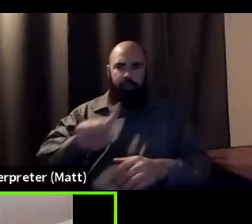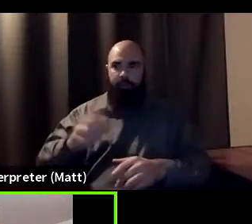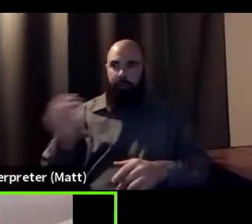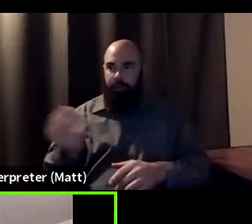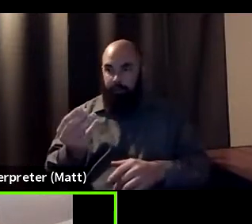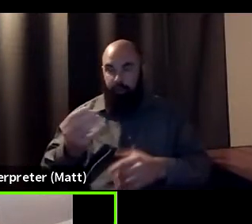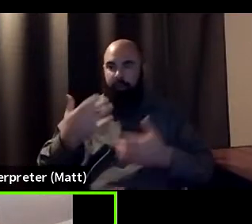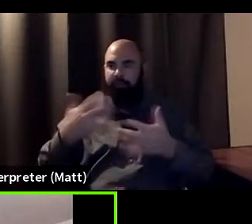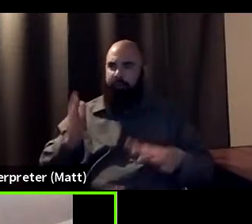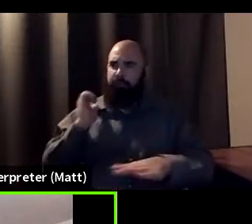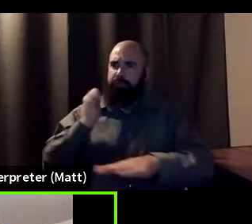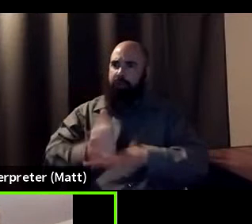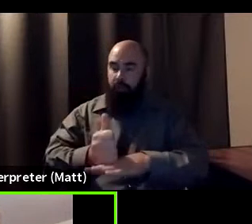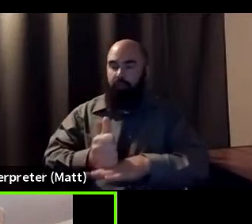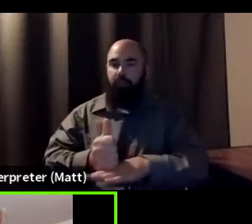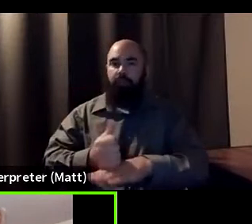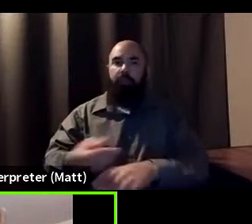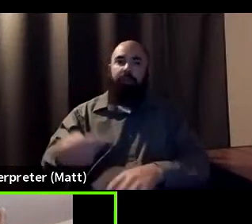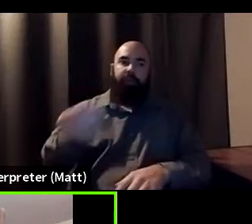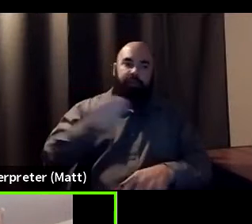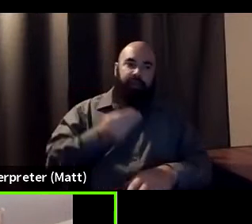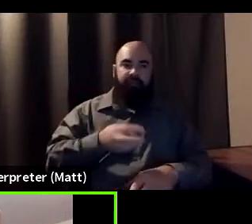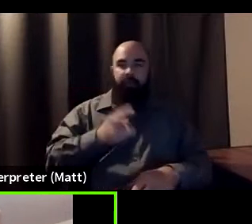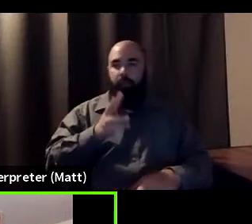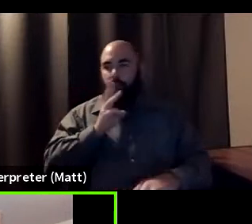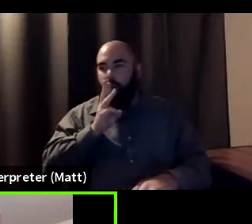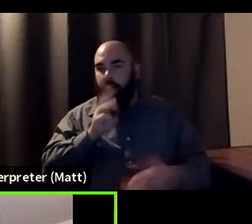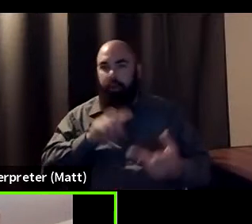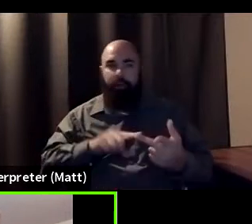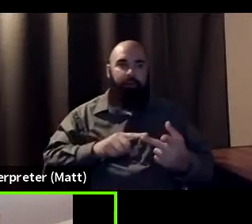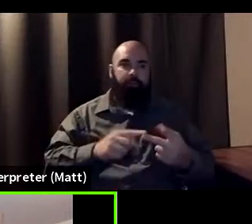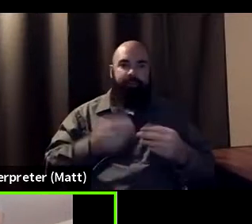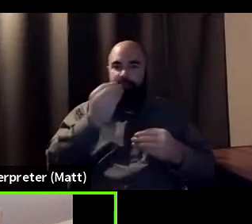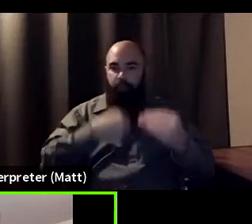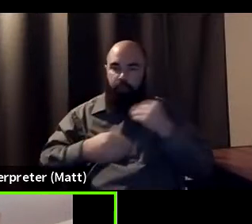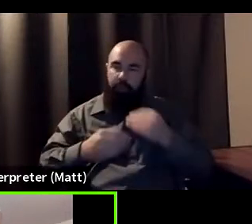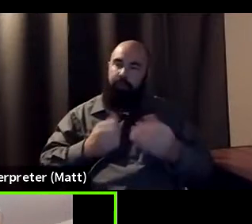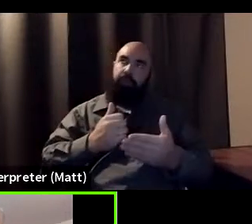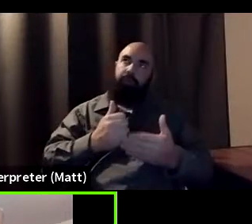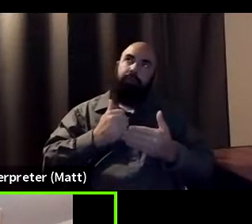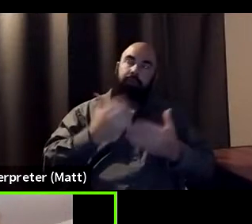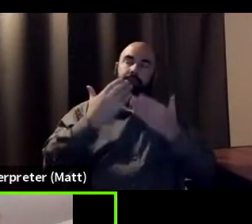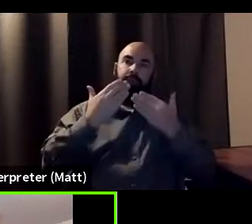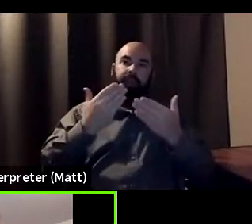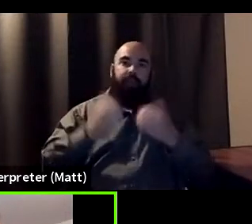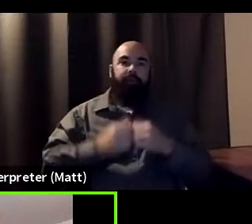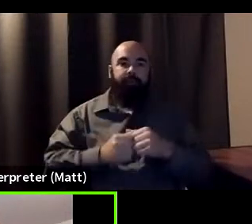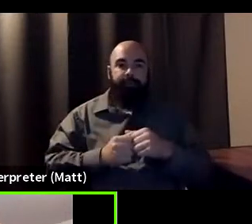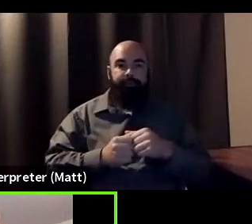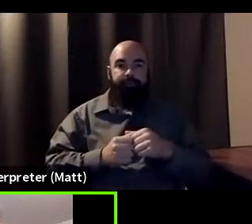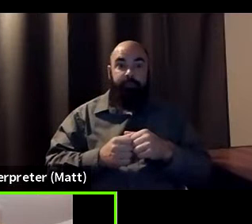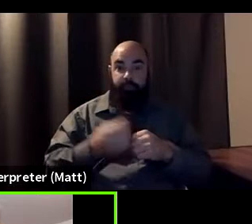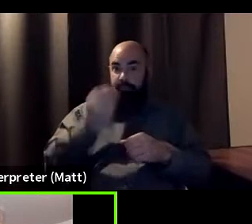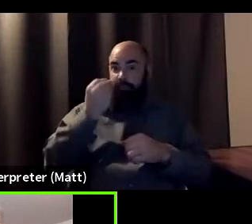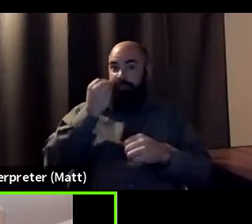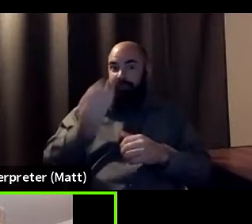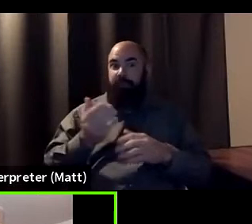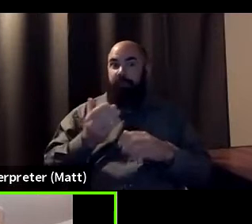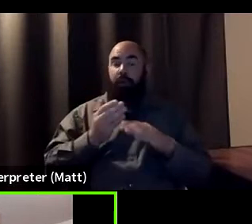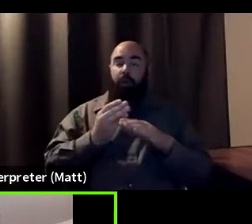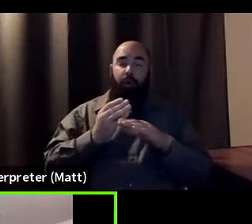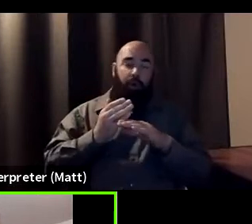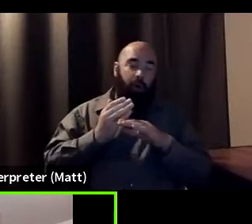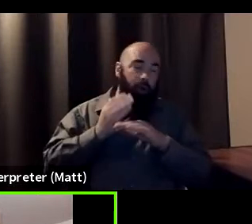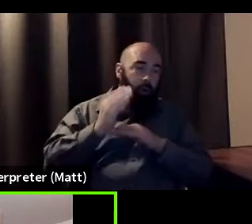water. They were just incredibly gracious. And, I told them that we vaccinated over 35,000 people through